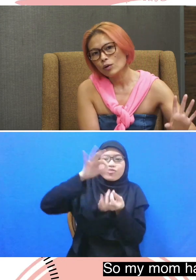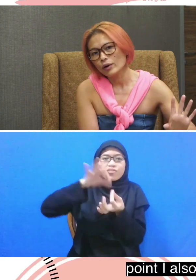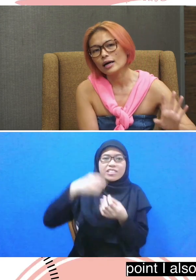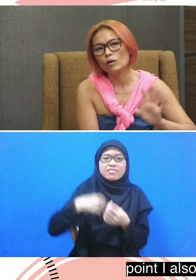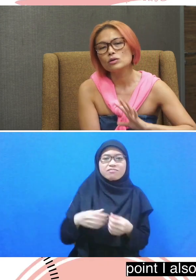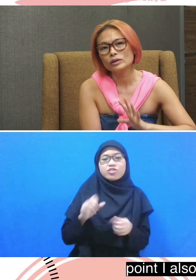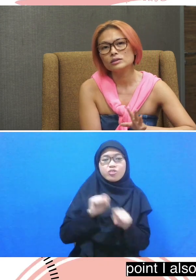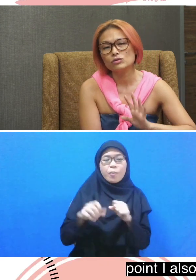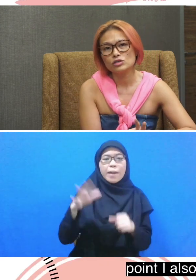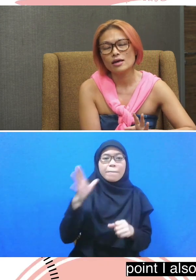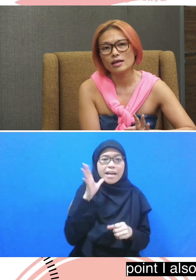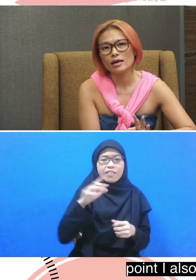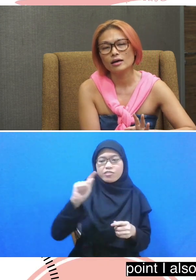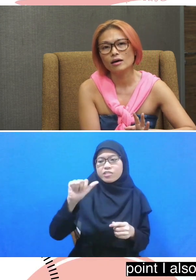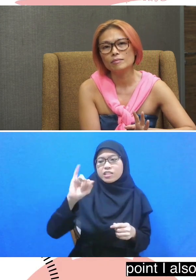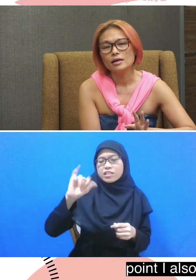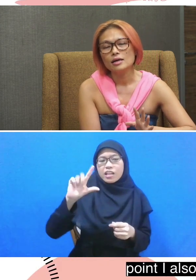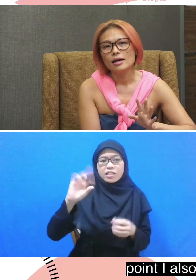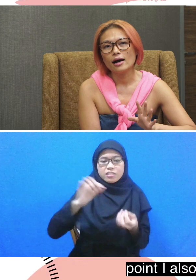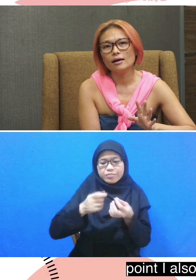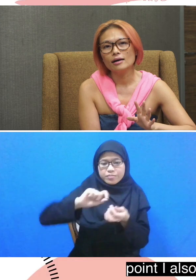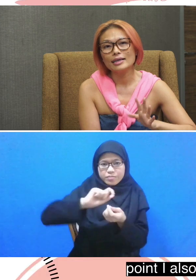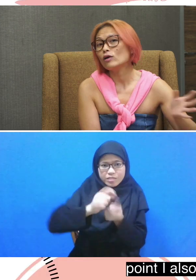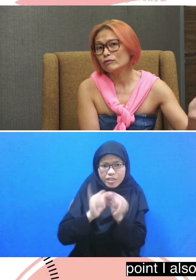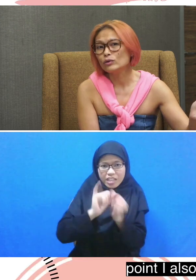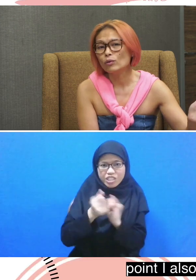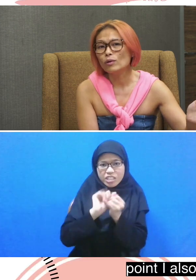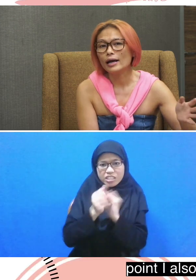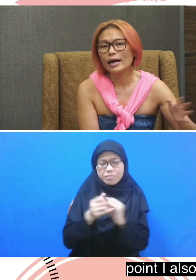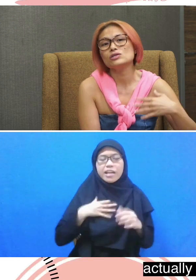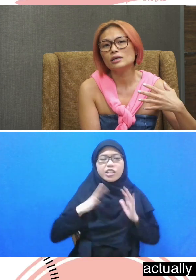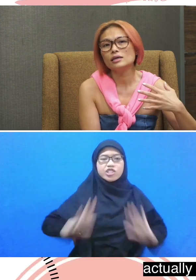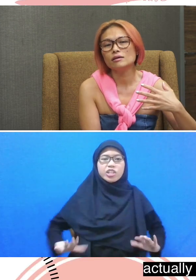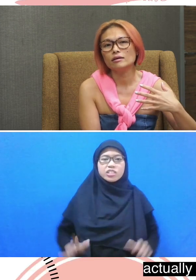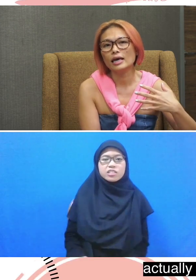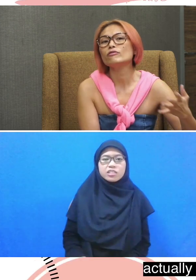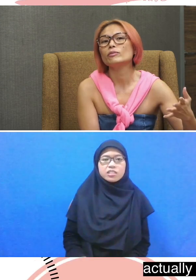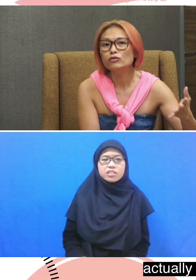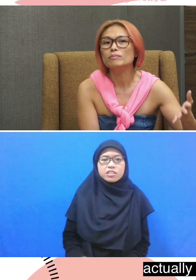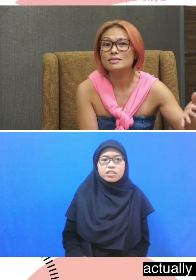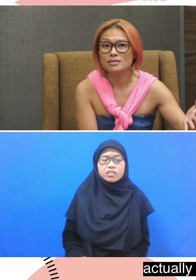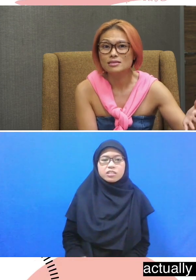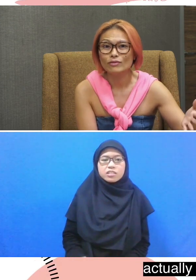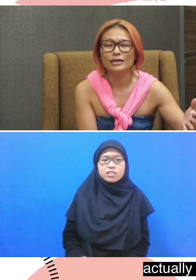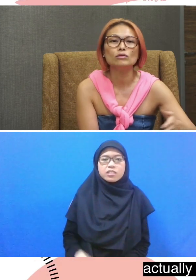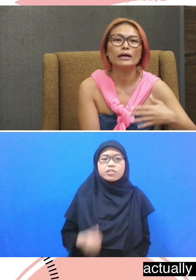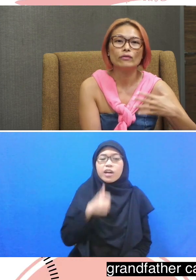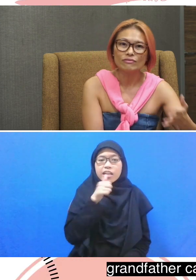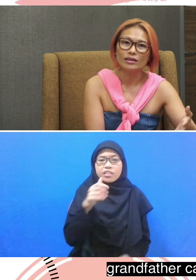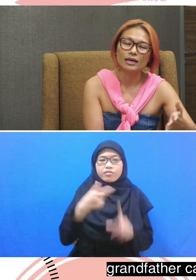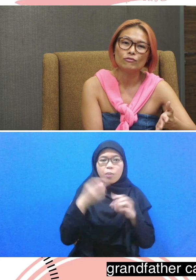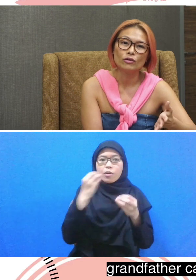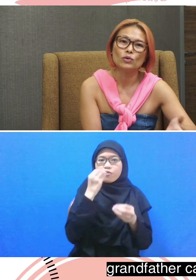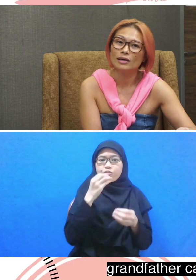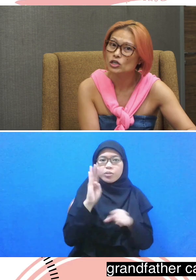this point, I also wanted to share that, like all of you know, I actually came from a food business, right? So my